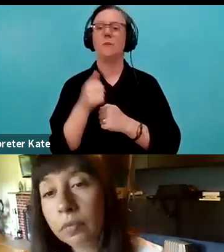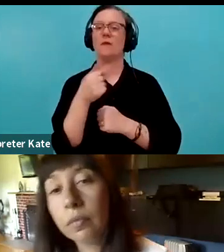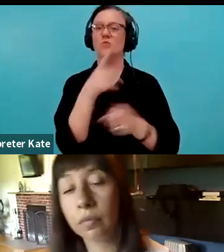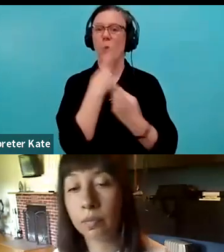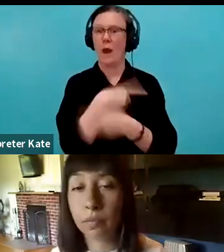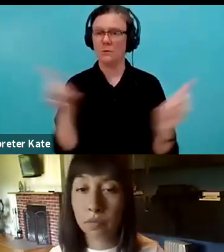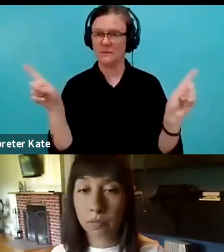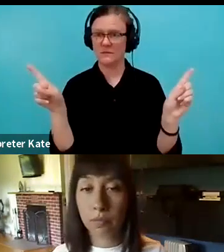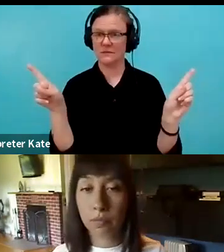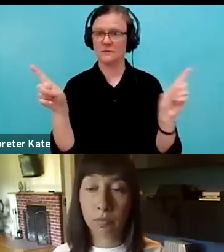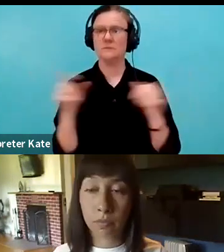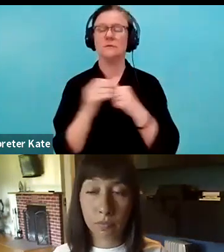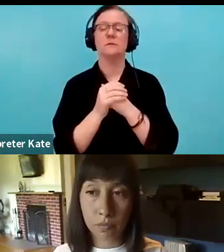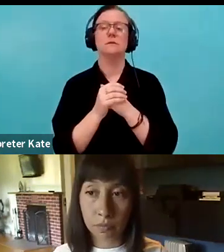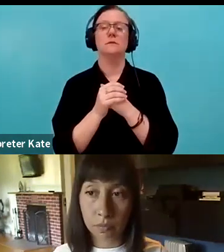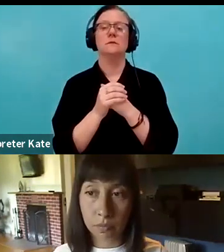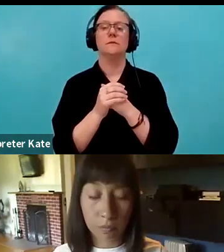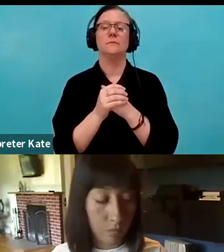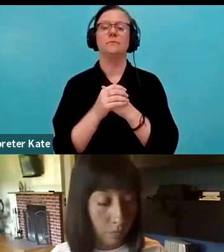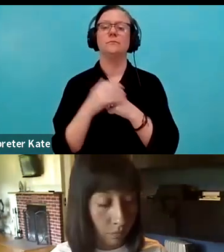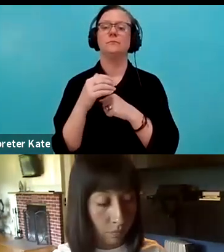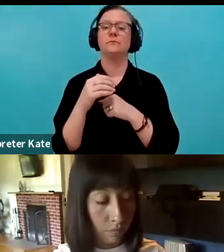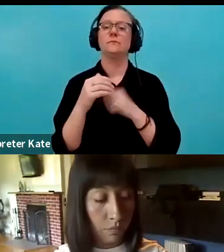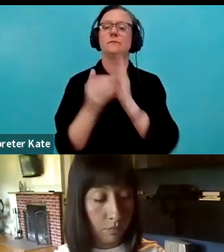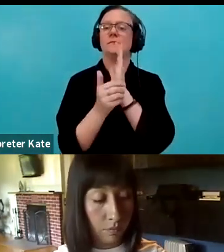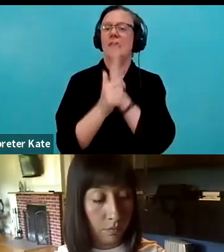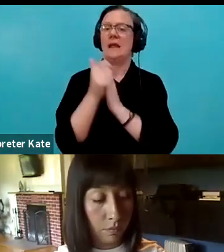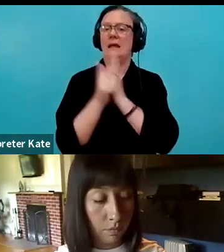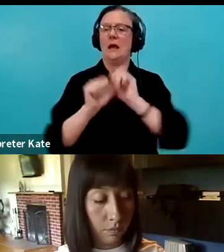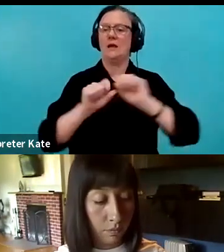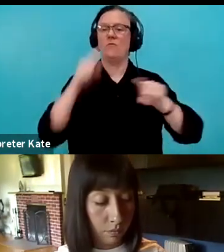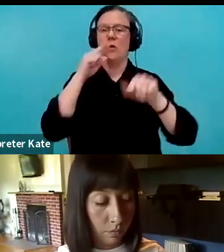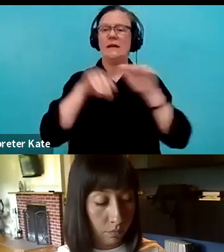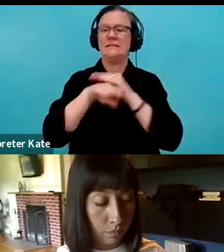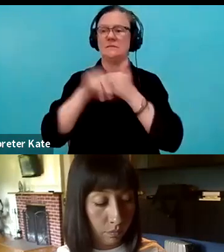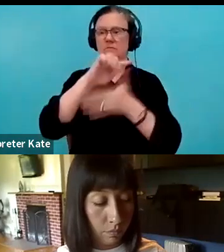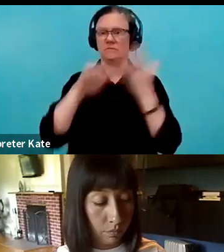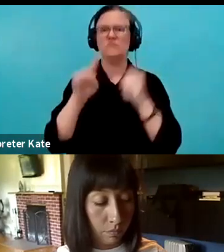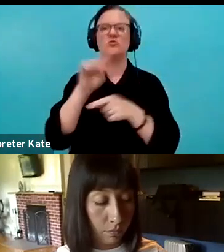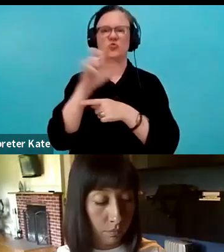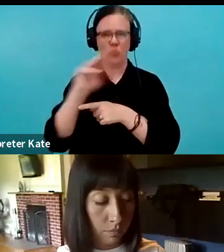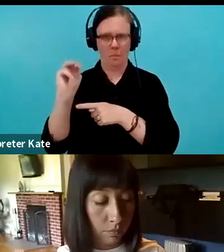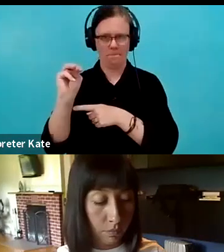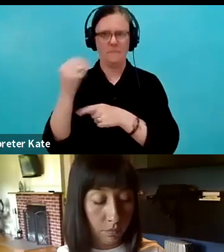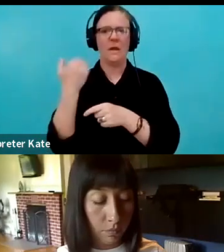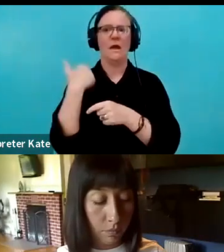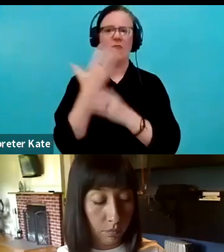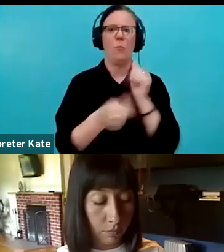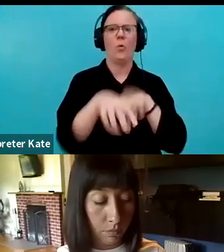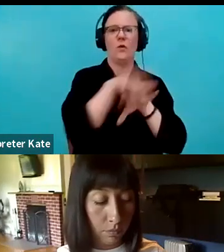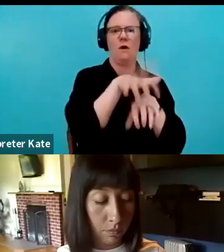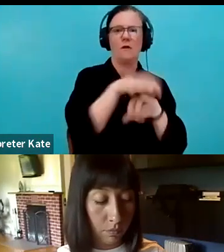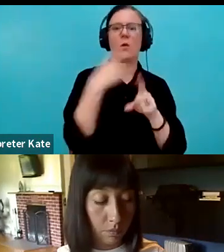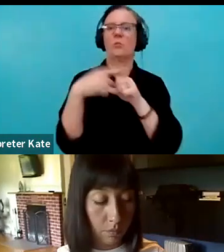a few more thank yous. We send out a guide on accessing key accessibility features in Zoom, and we have both CART and